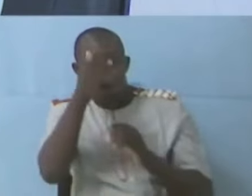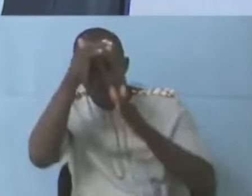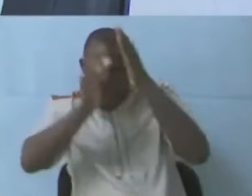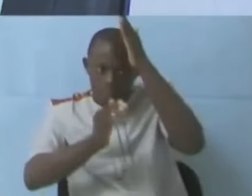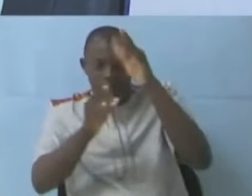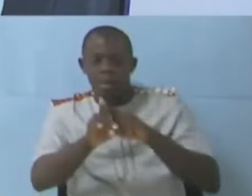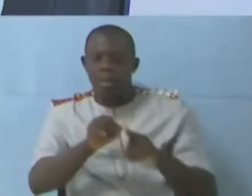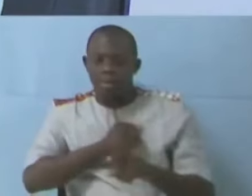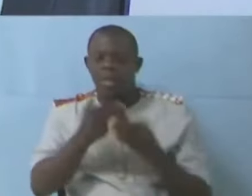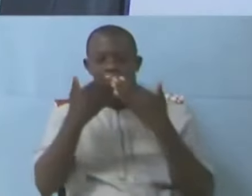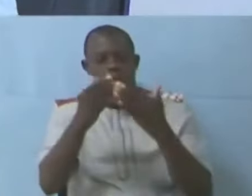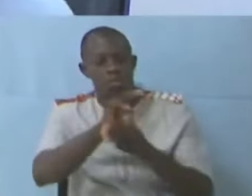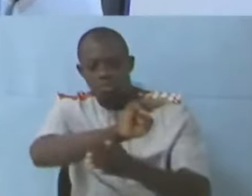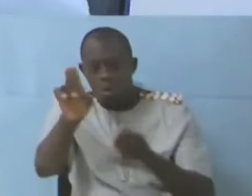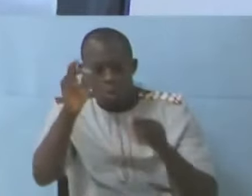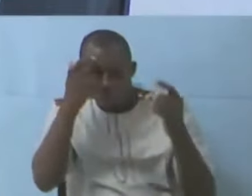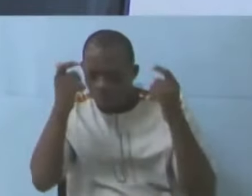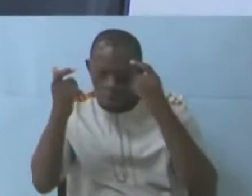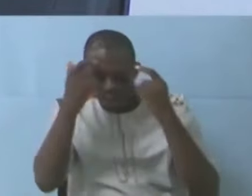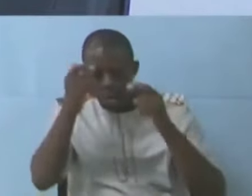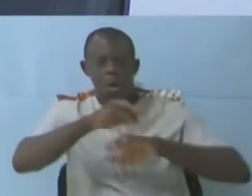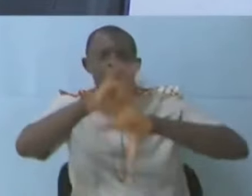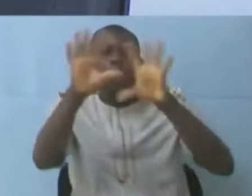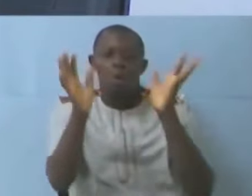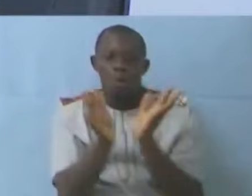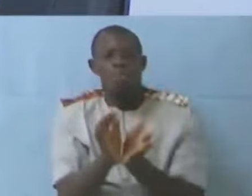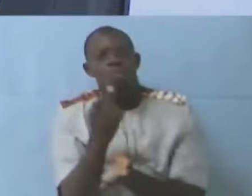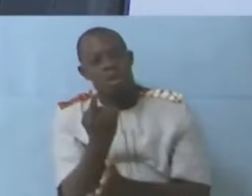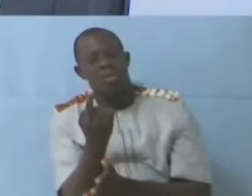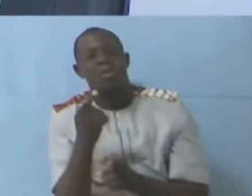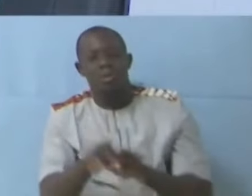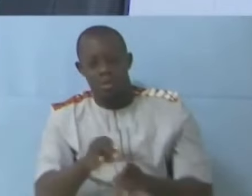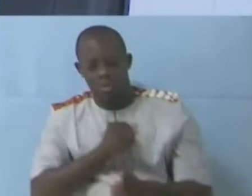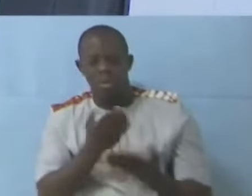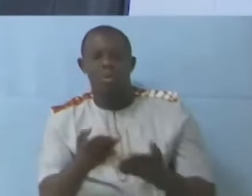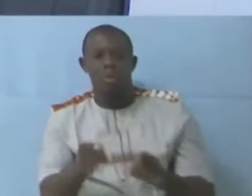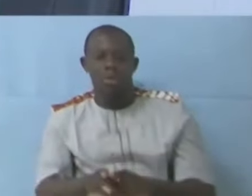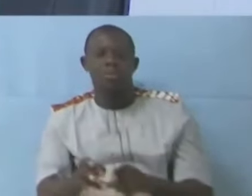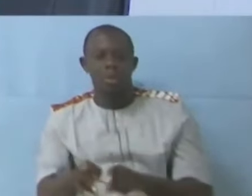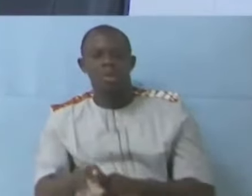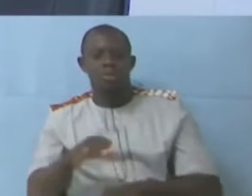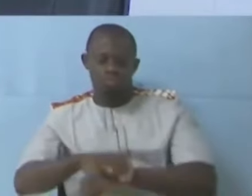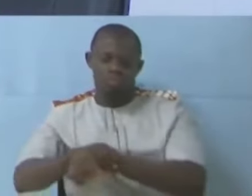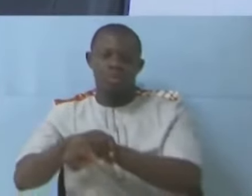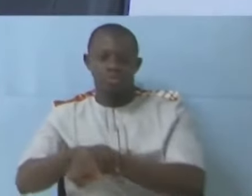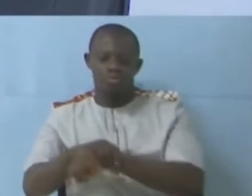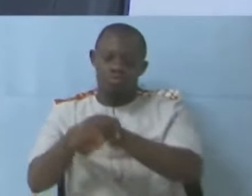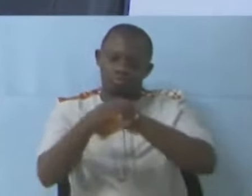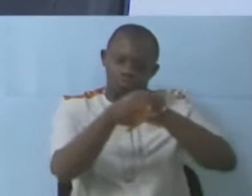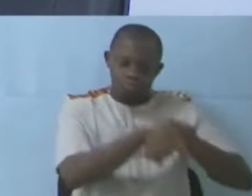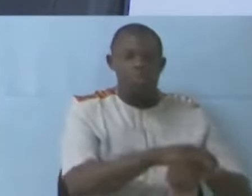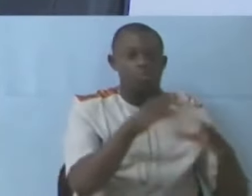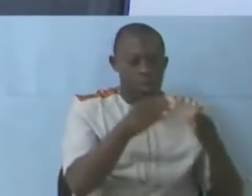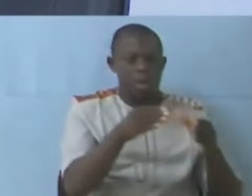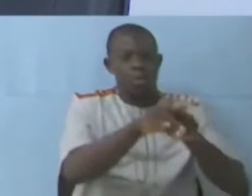bul worry. Nyu nyu benaleng matiko nyu anda madam si Serembe wah kone ko sorendal kugo tam sorendal. Then I went to Serembe with him